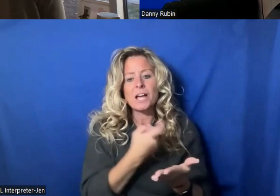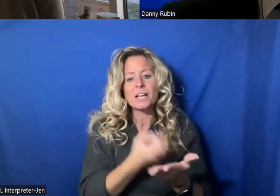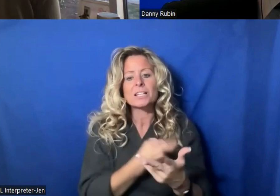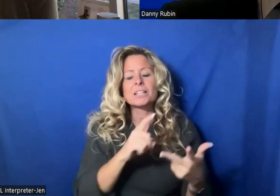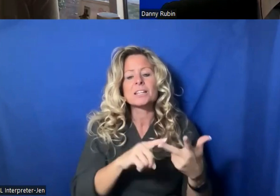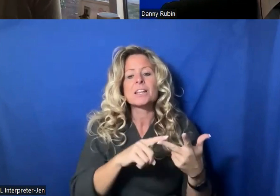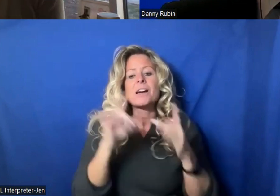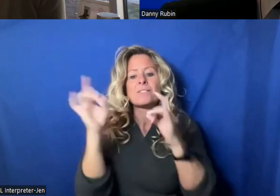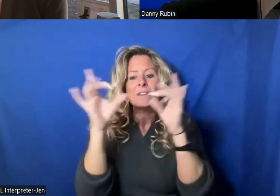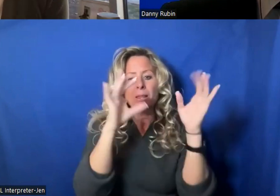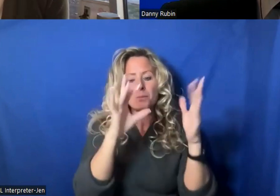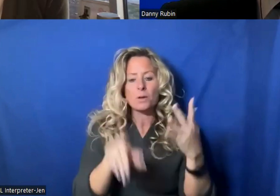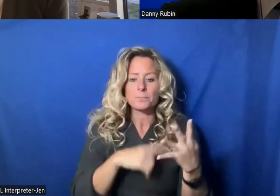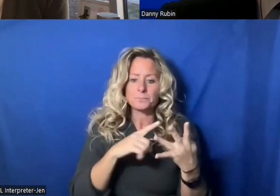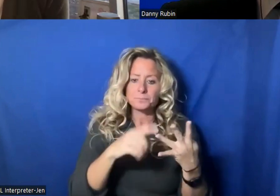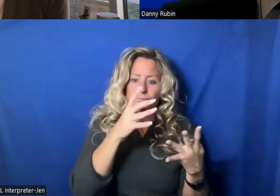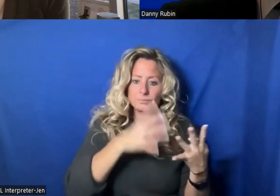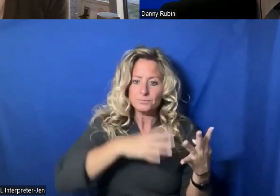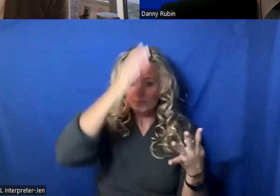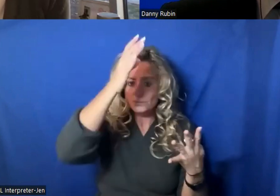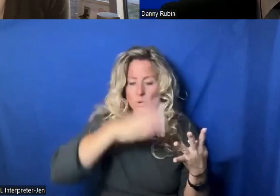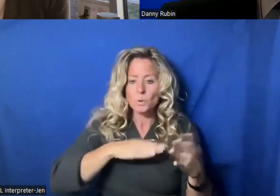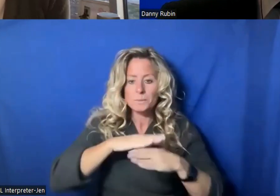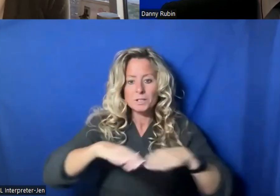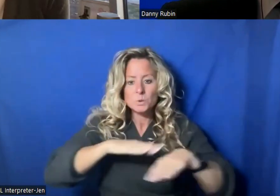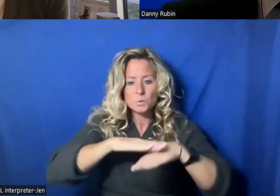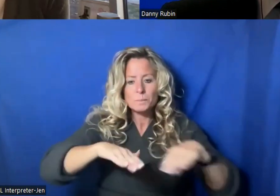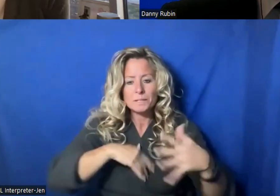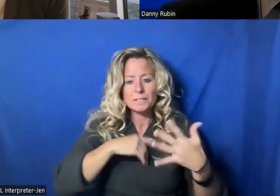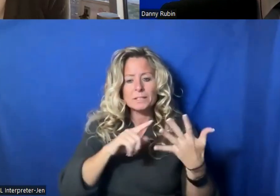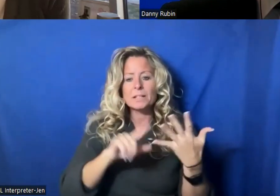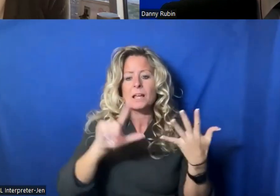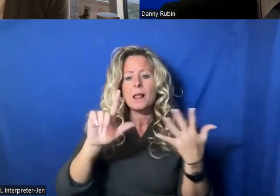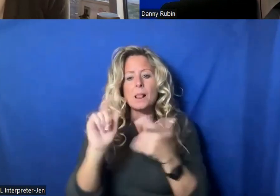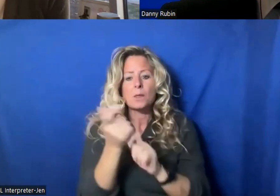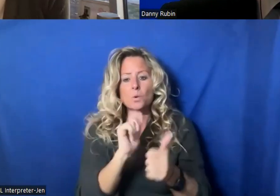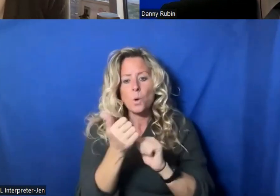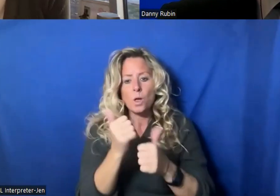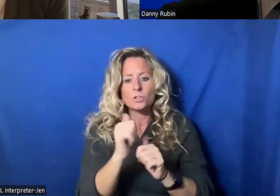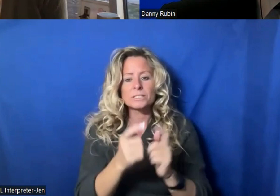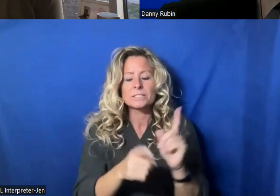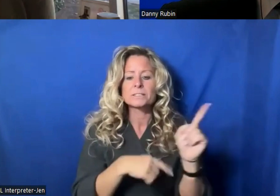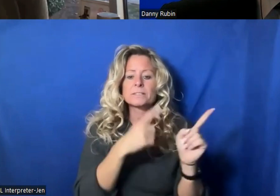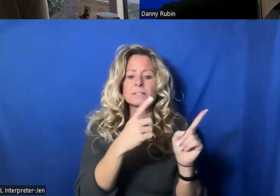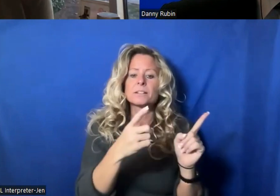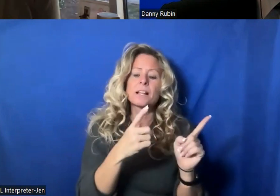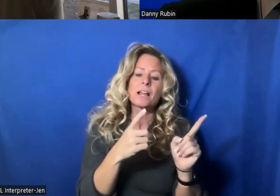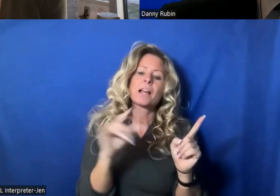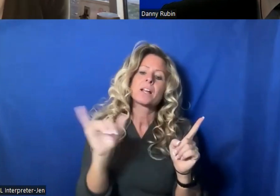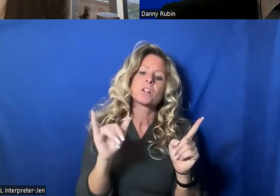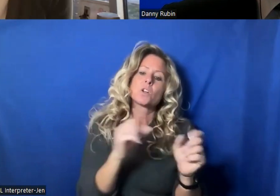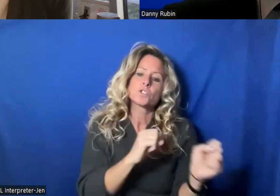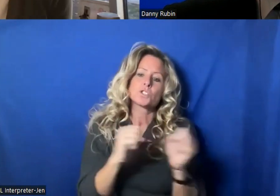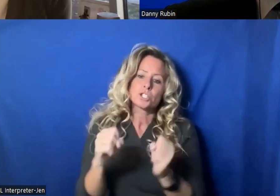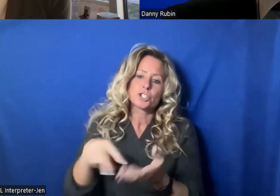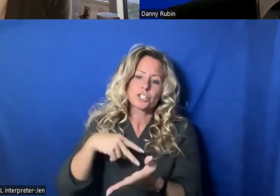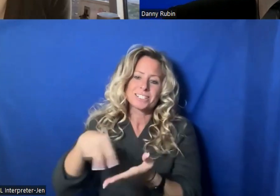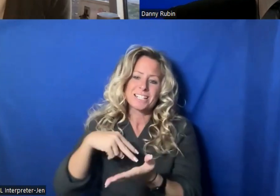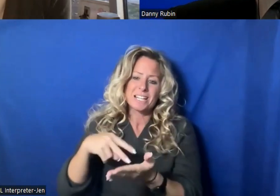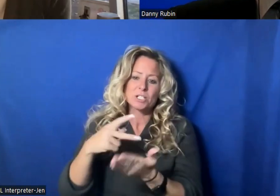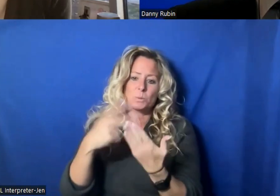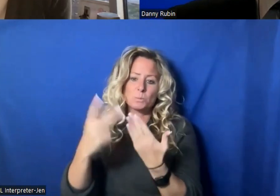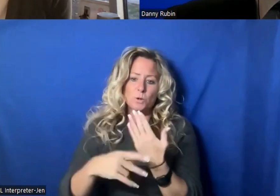volleyball, men's and women's swimming, lacrosse, and I do oversee our cheer and dance programs as